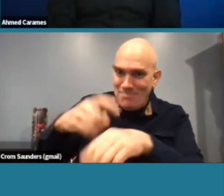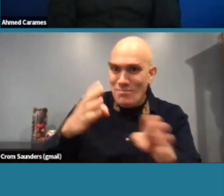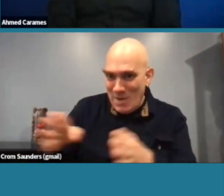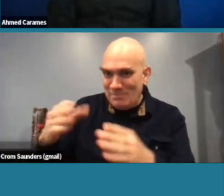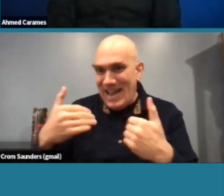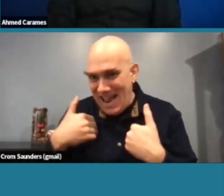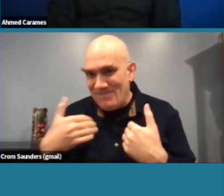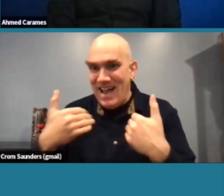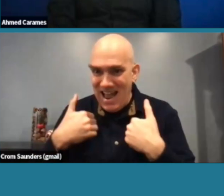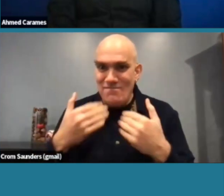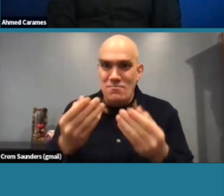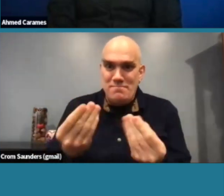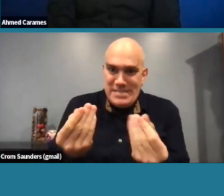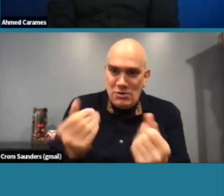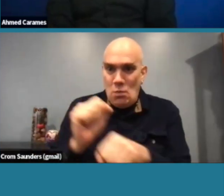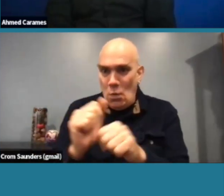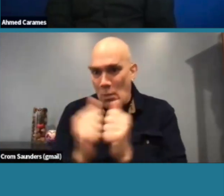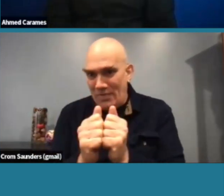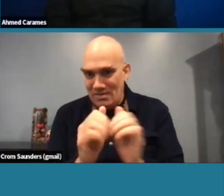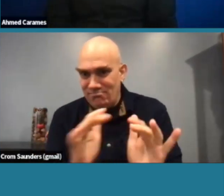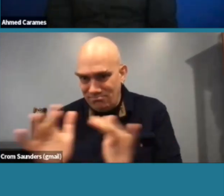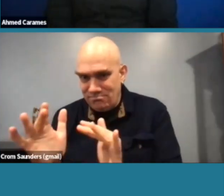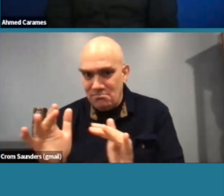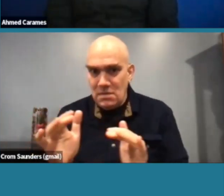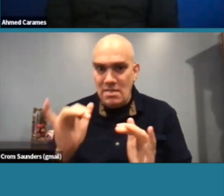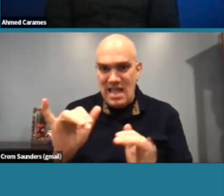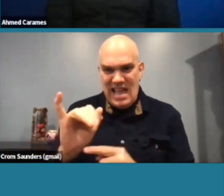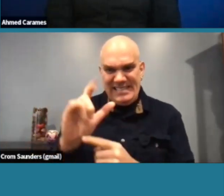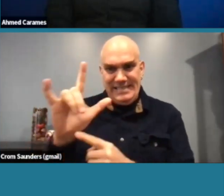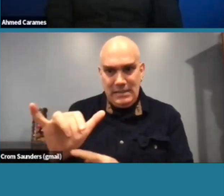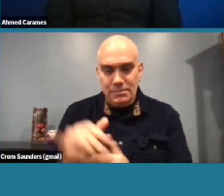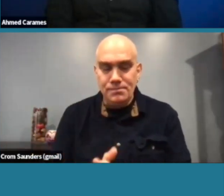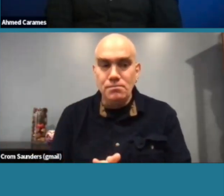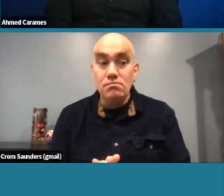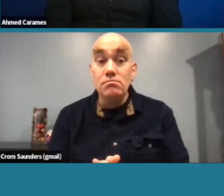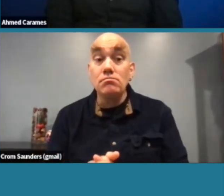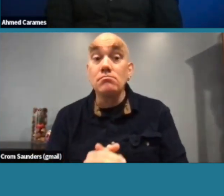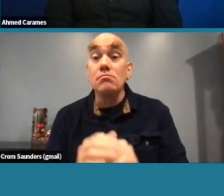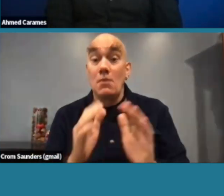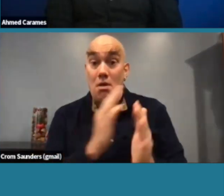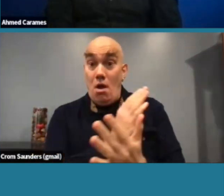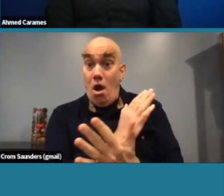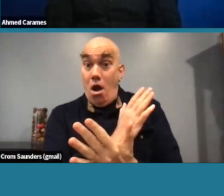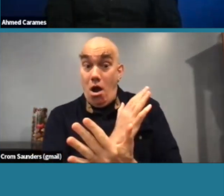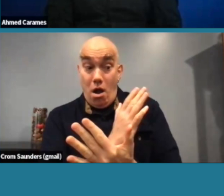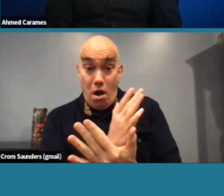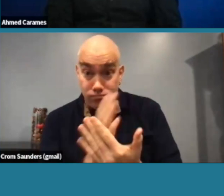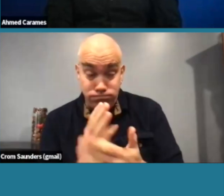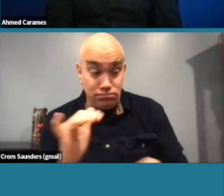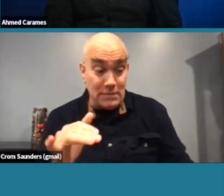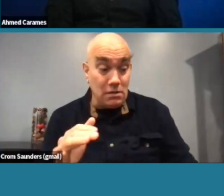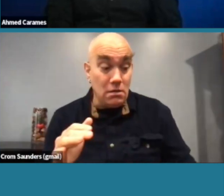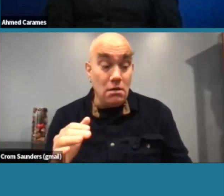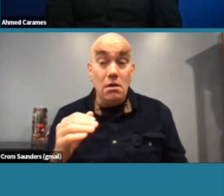And ideally, all of this happens before the show. I mean, hopefully we have all the materials and anything we need to have an